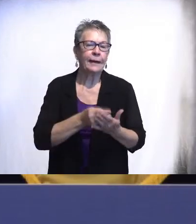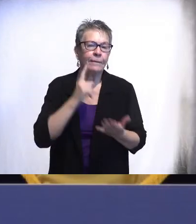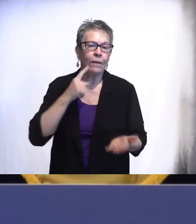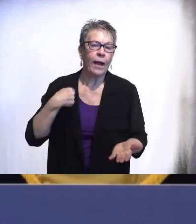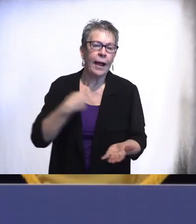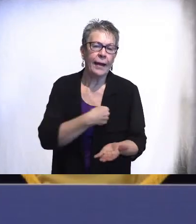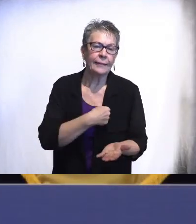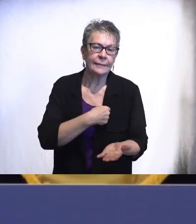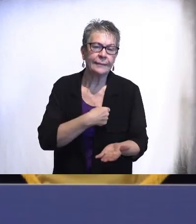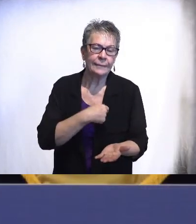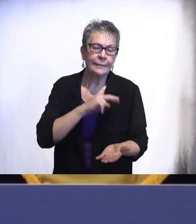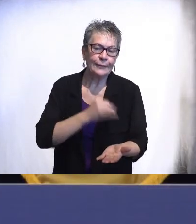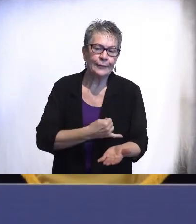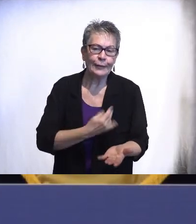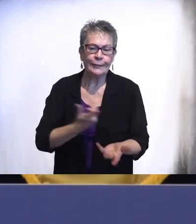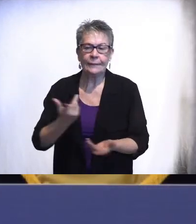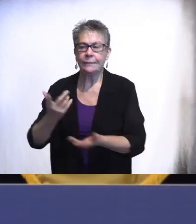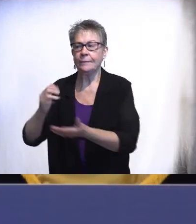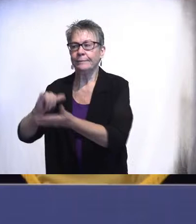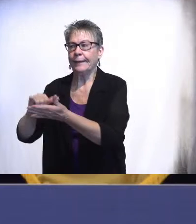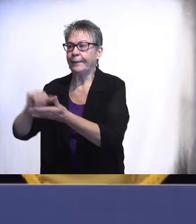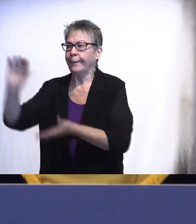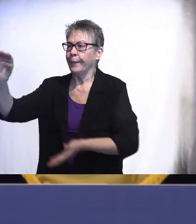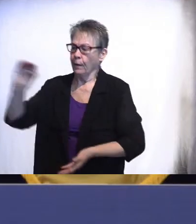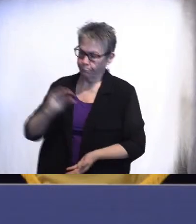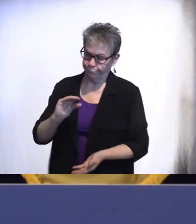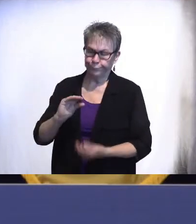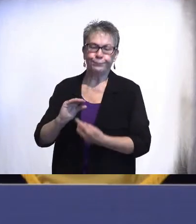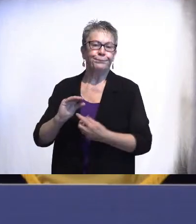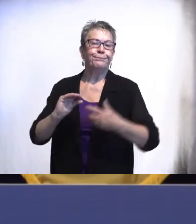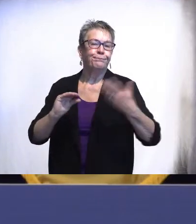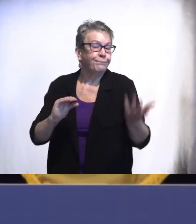this because of the unique angle you